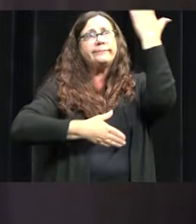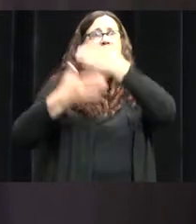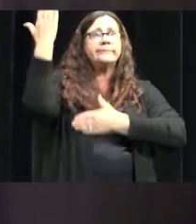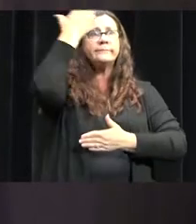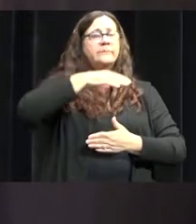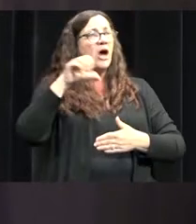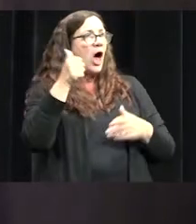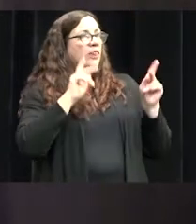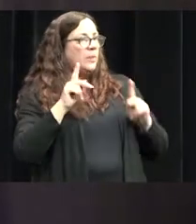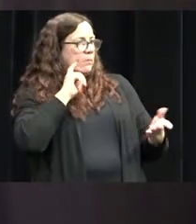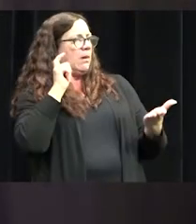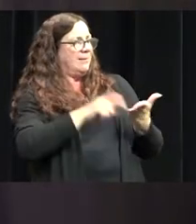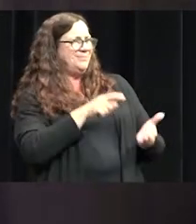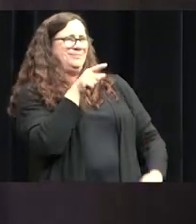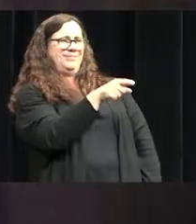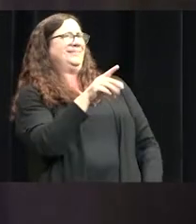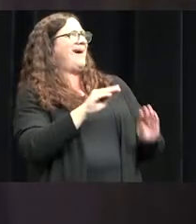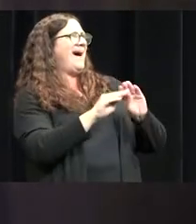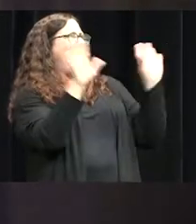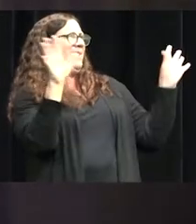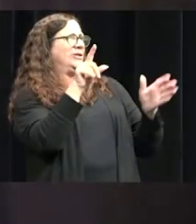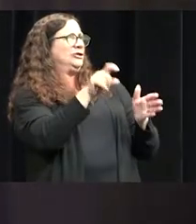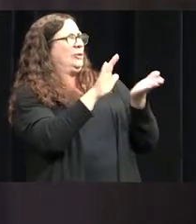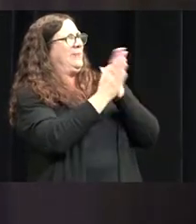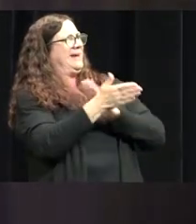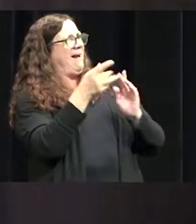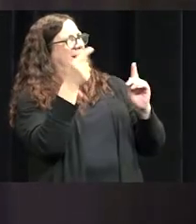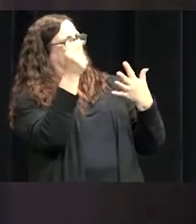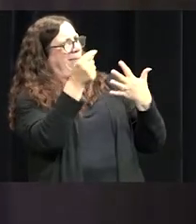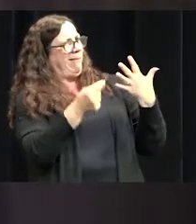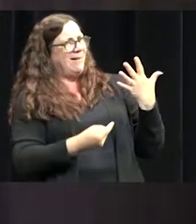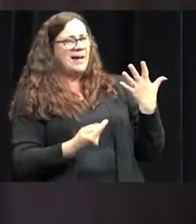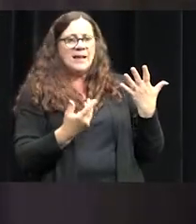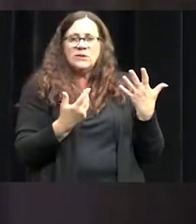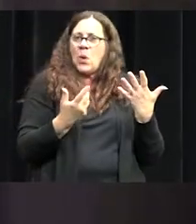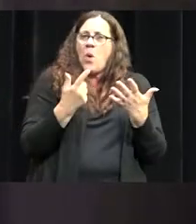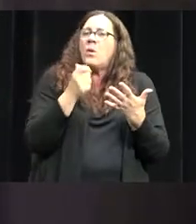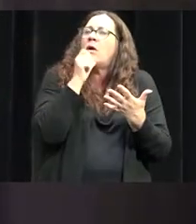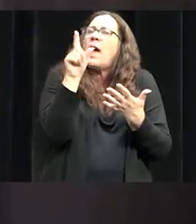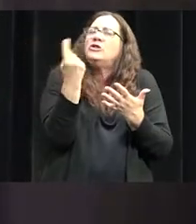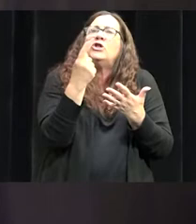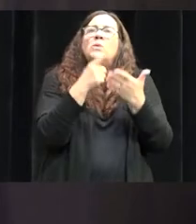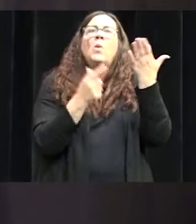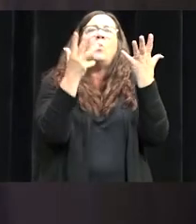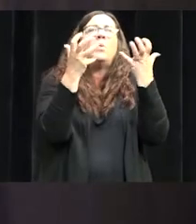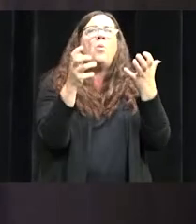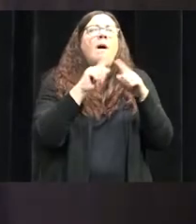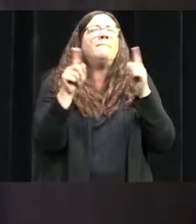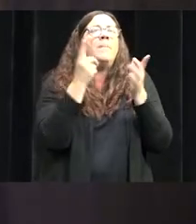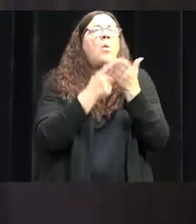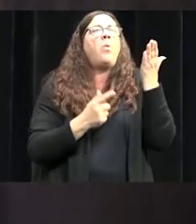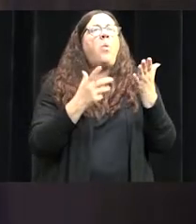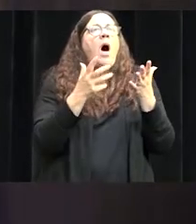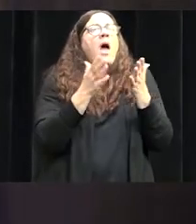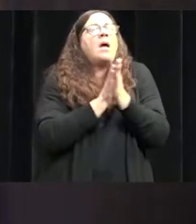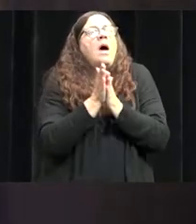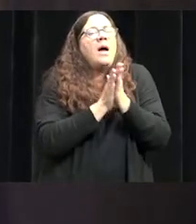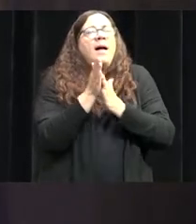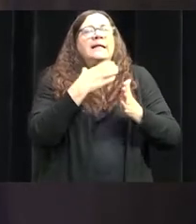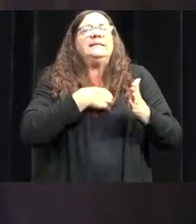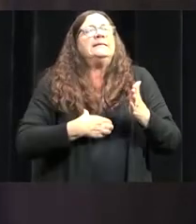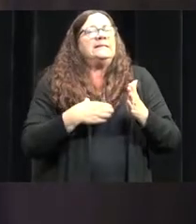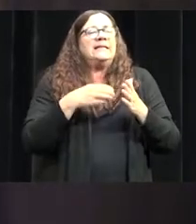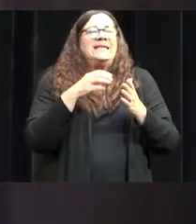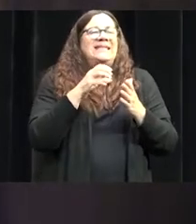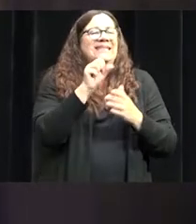ourselves not just what we want to do but what sets our souls on fire what makes